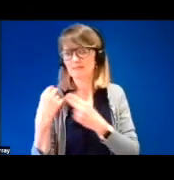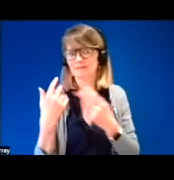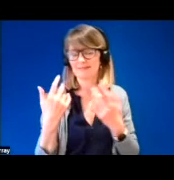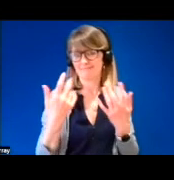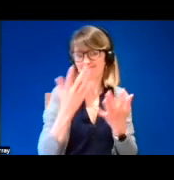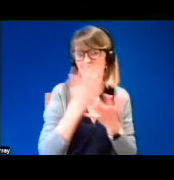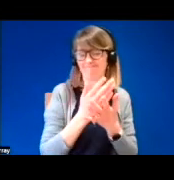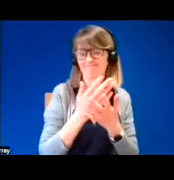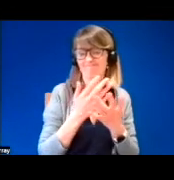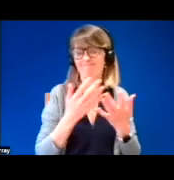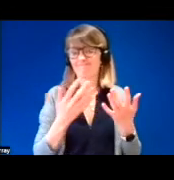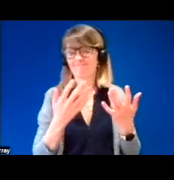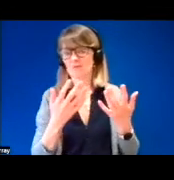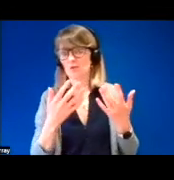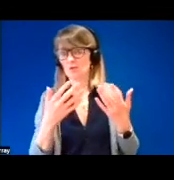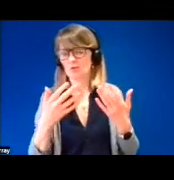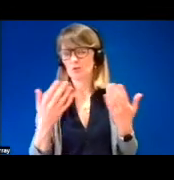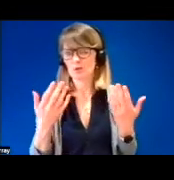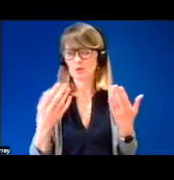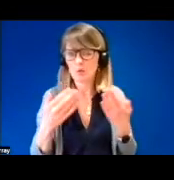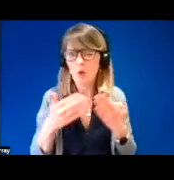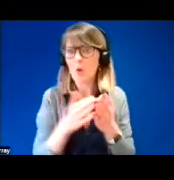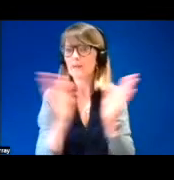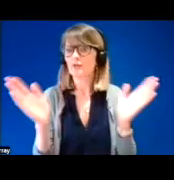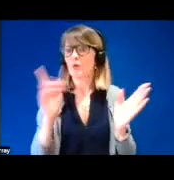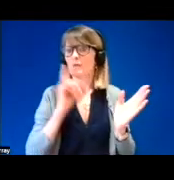literally to open doors for women.